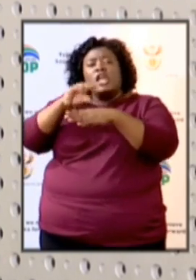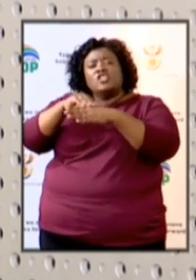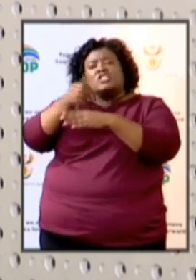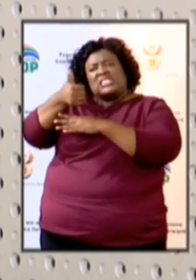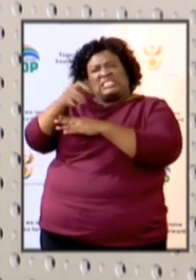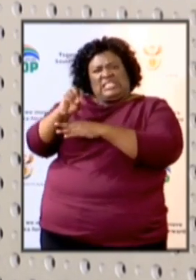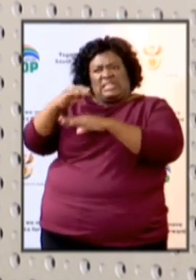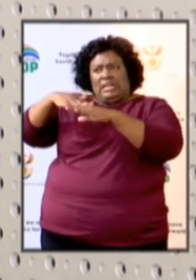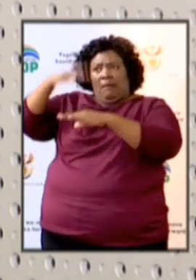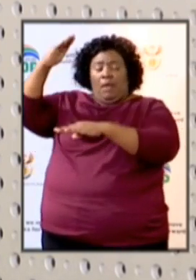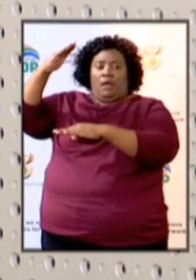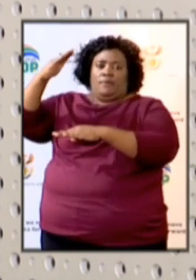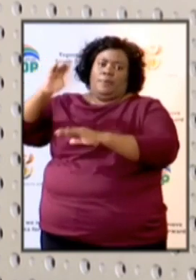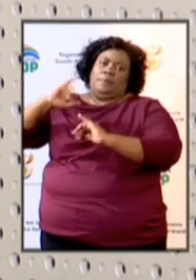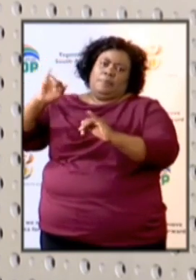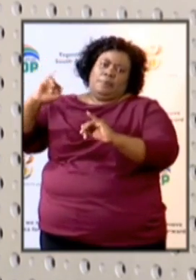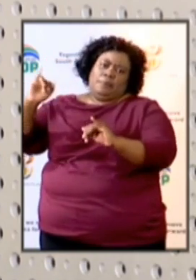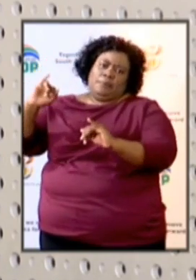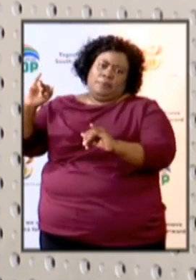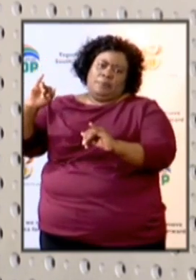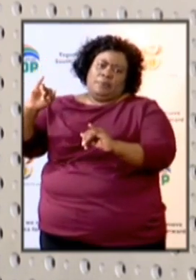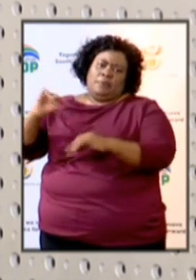increases.